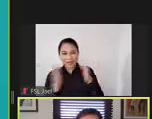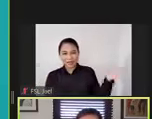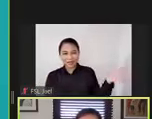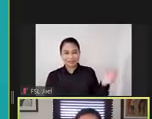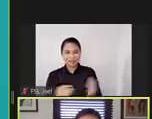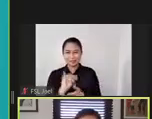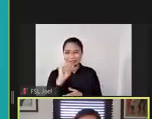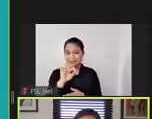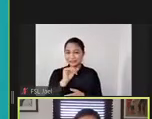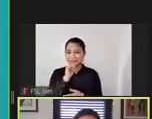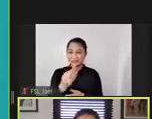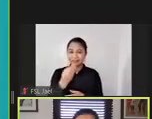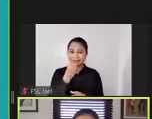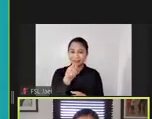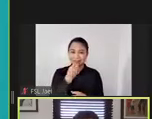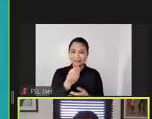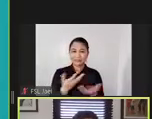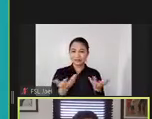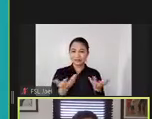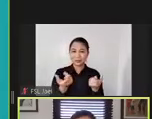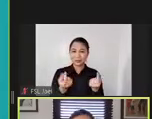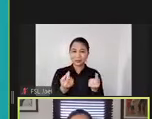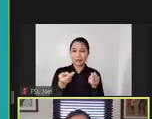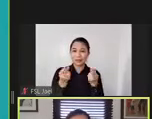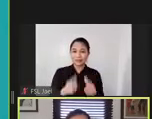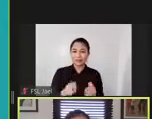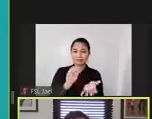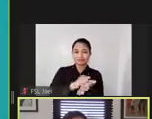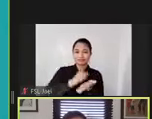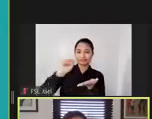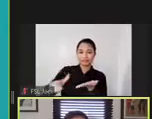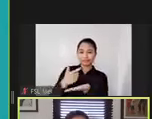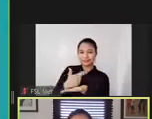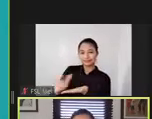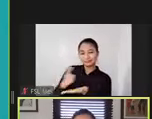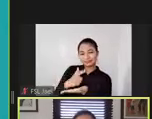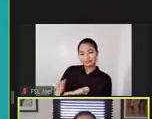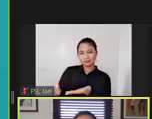emissions. So wasted food contributes approximately